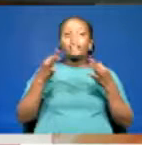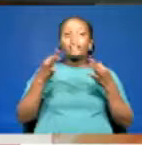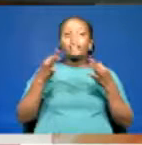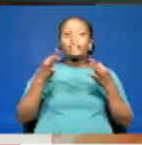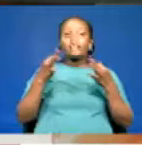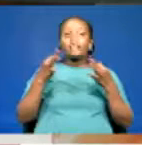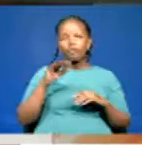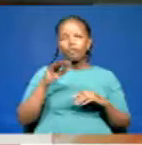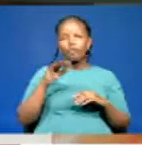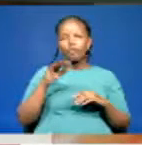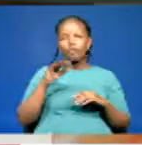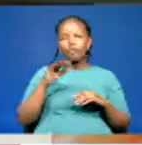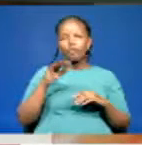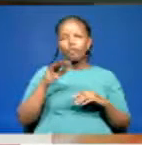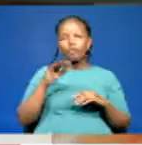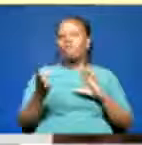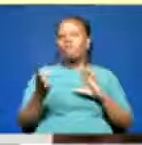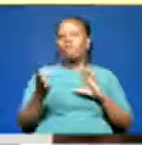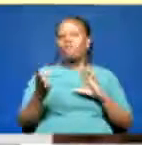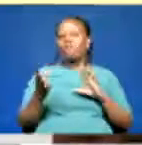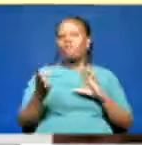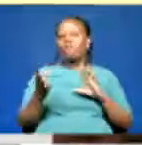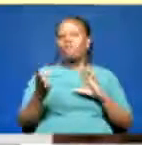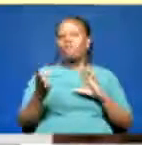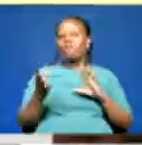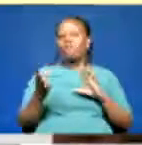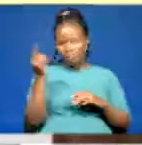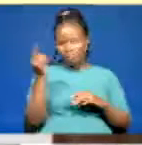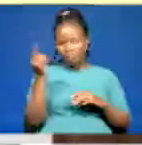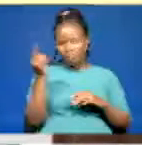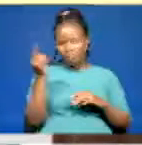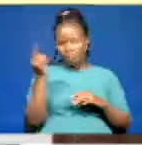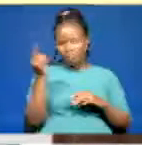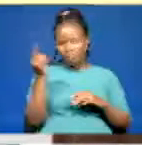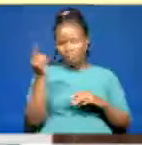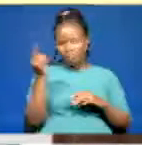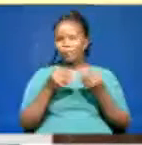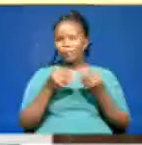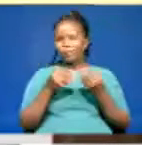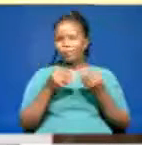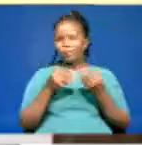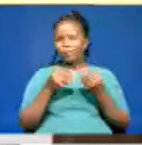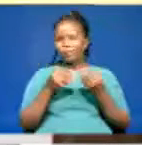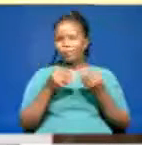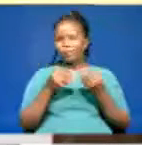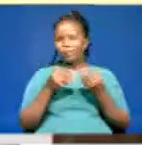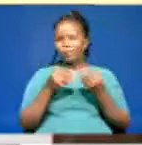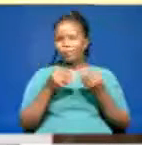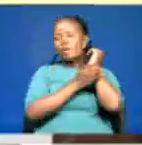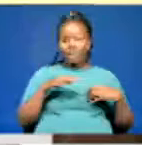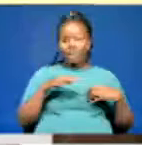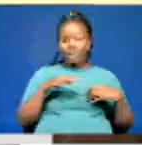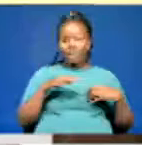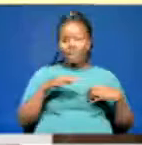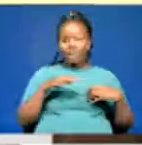Of food crops and the other one third for growing of livestock fodder. In the healthy sector, Jama said urgent